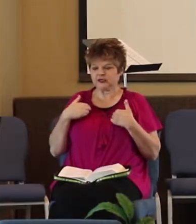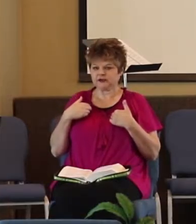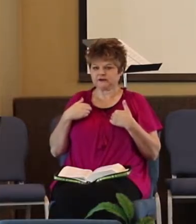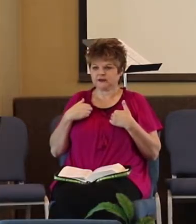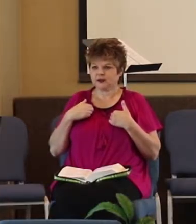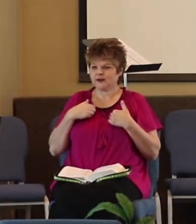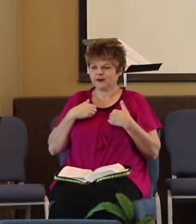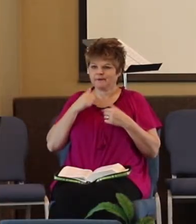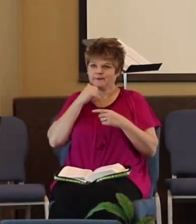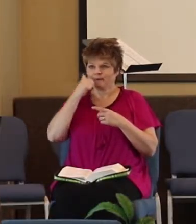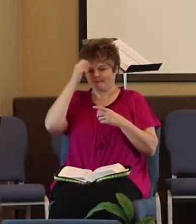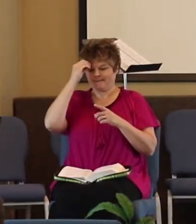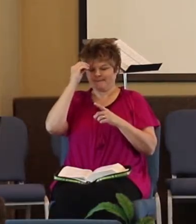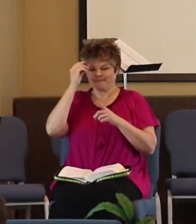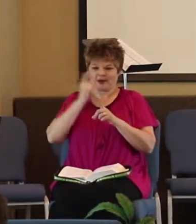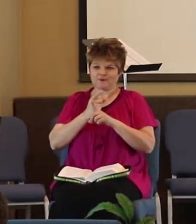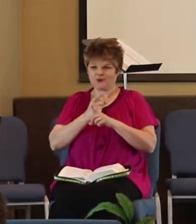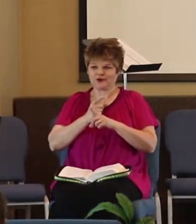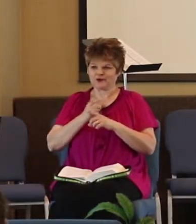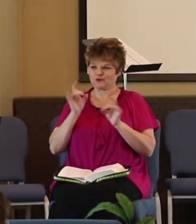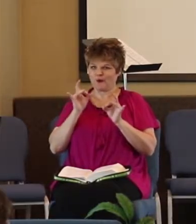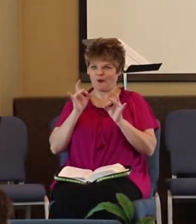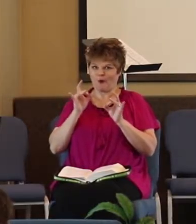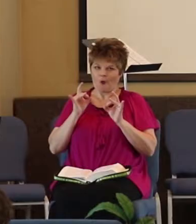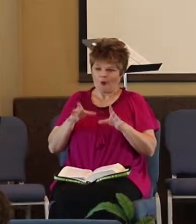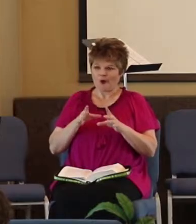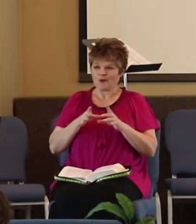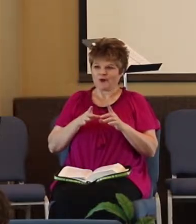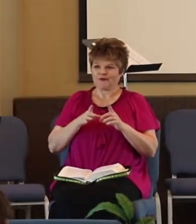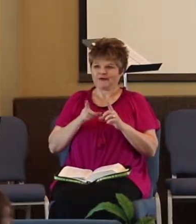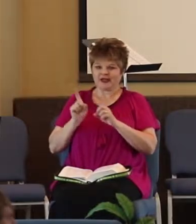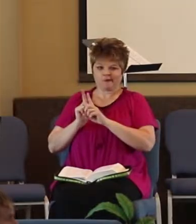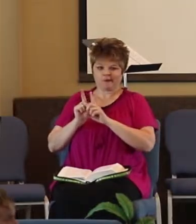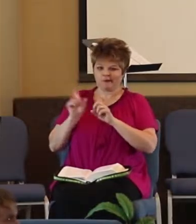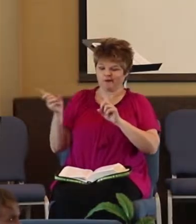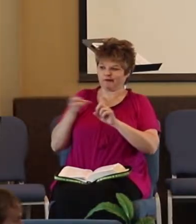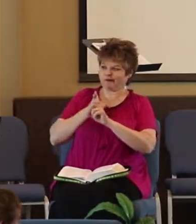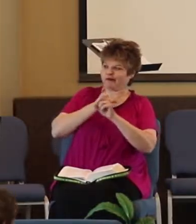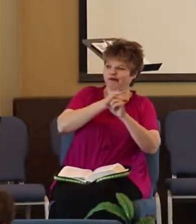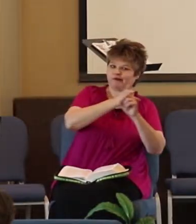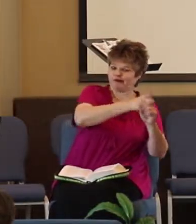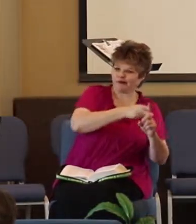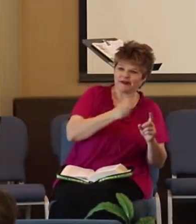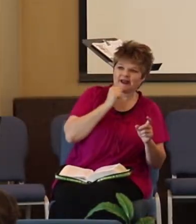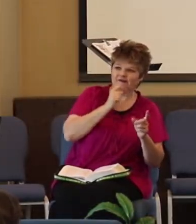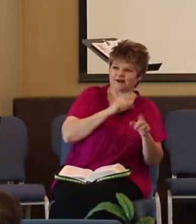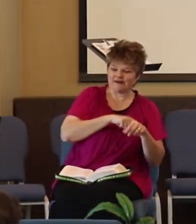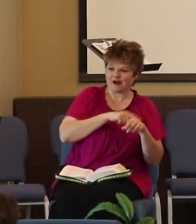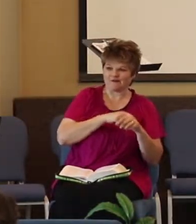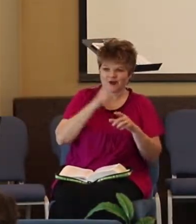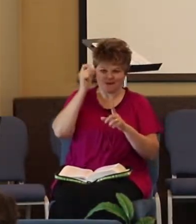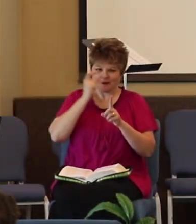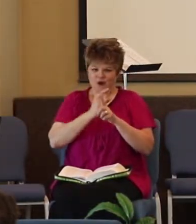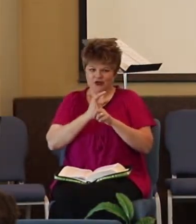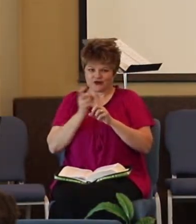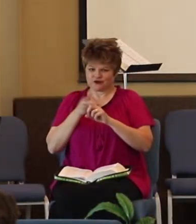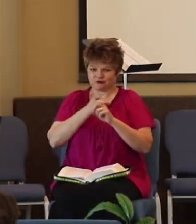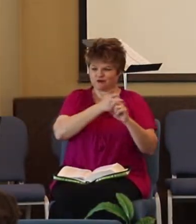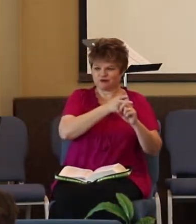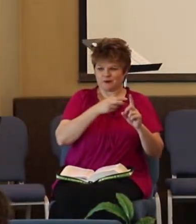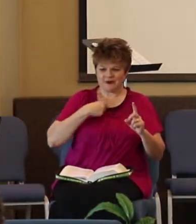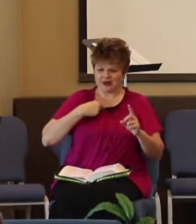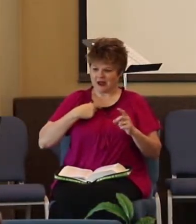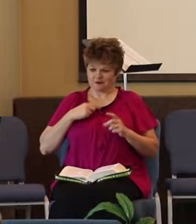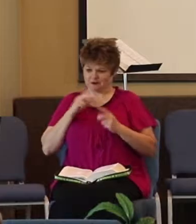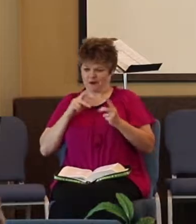my brothers were horrible. They led me astray every single time. And we'd be